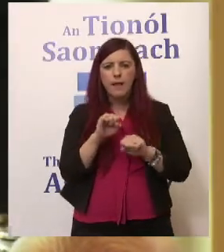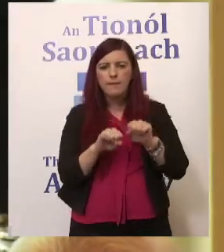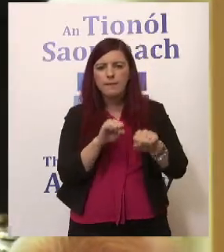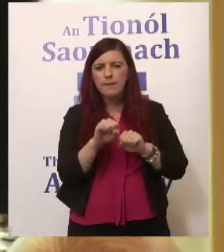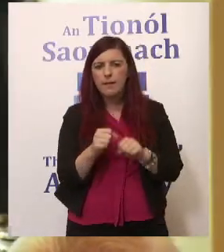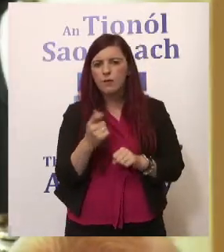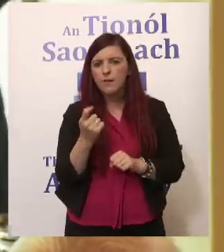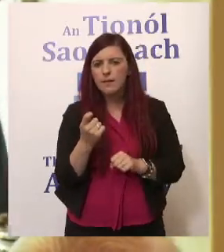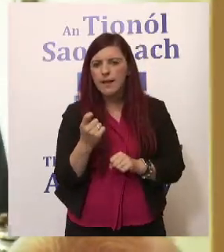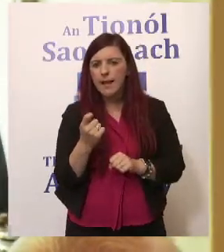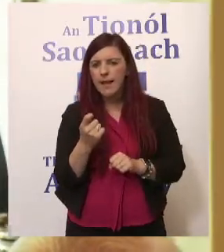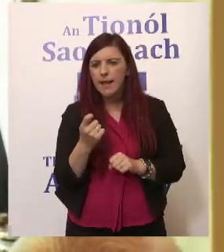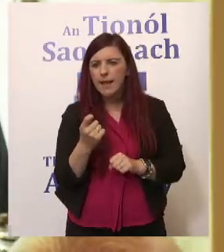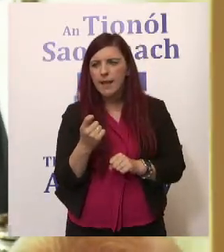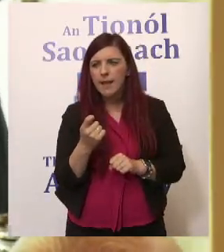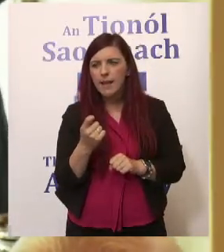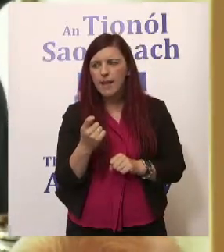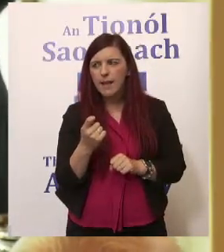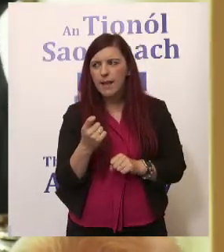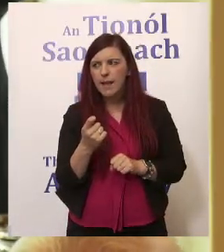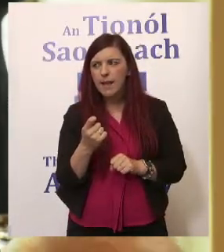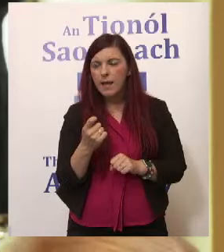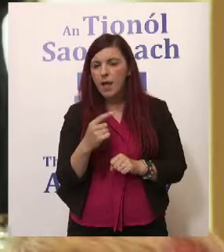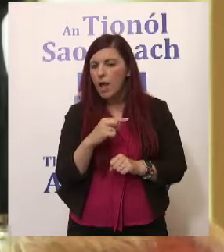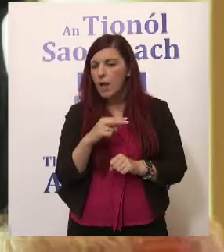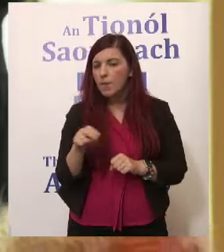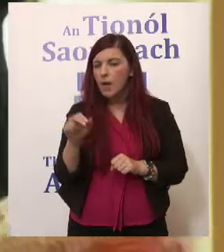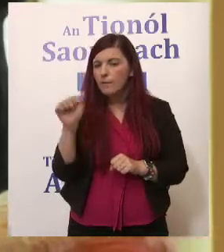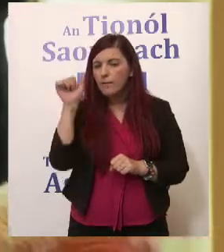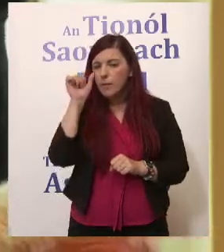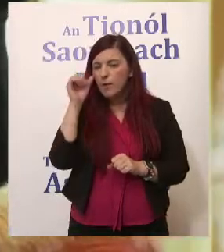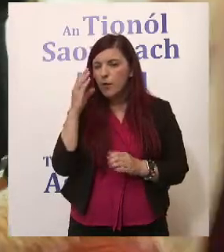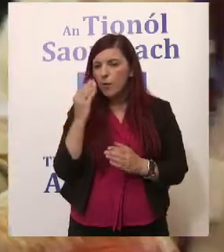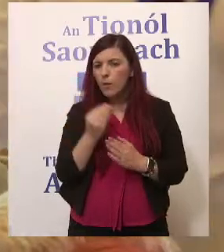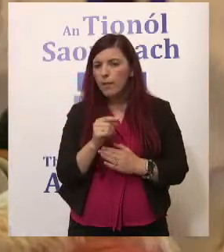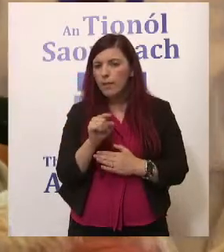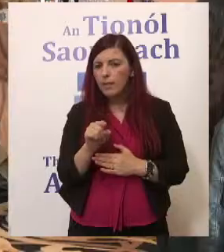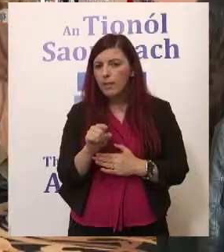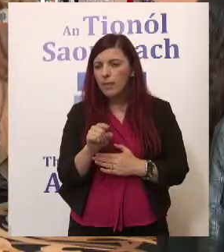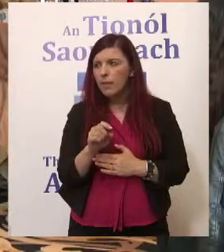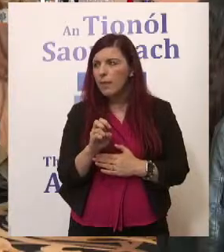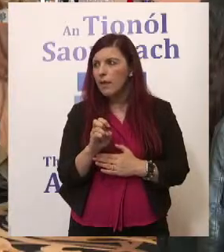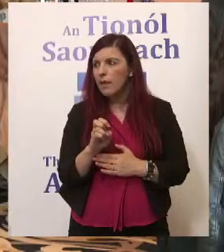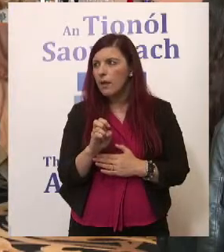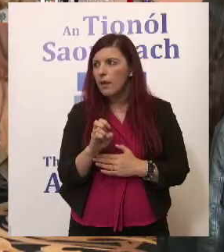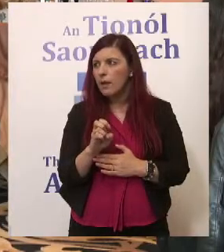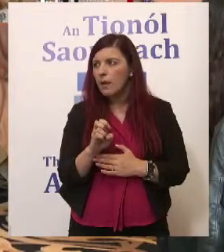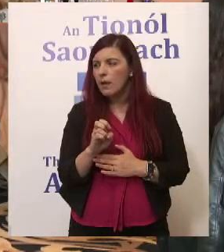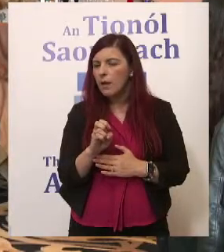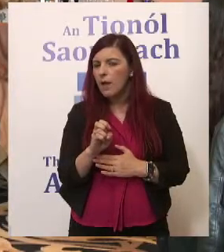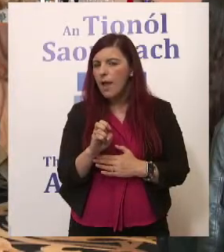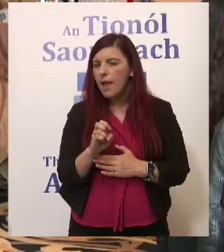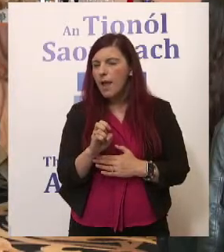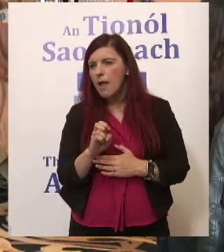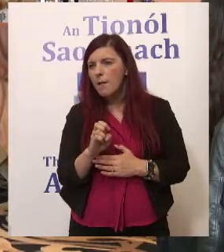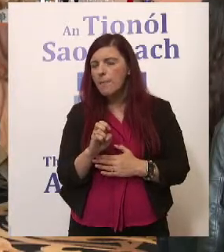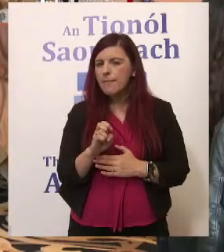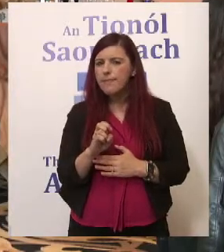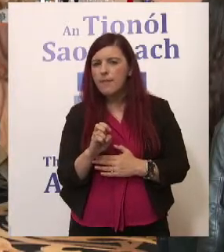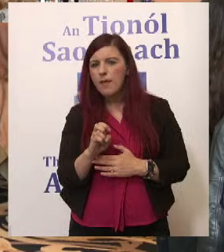recently. I might come in there briefly then. I don't think there is a contradiction between the two. I mean, if you look at